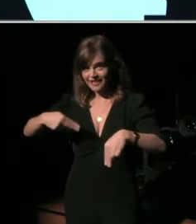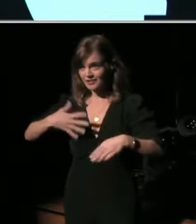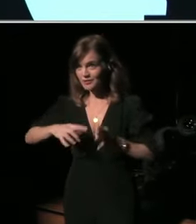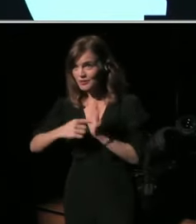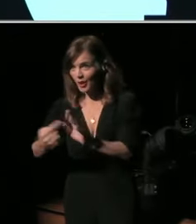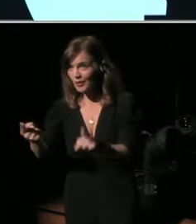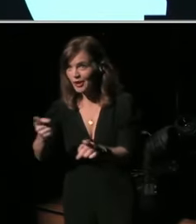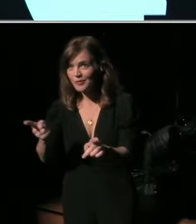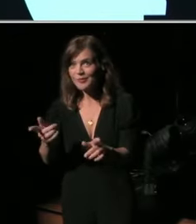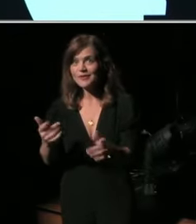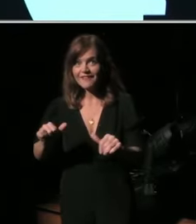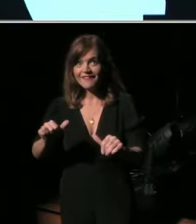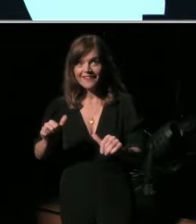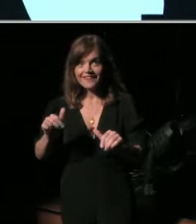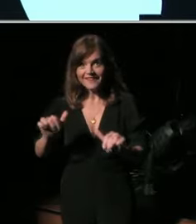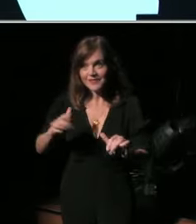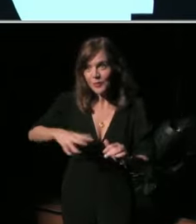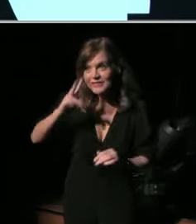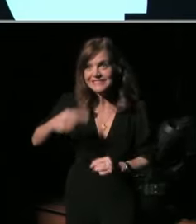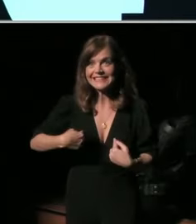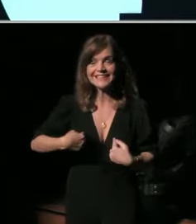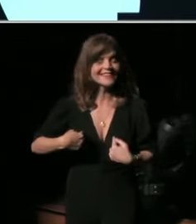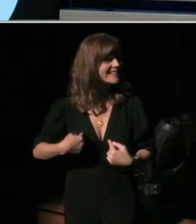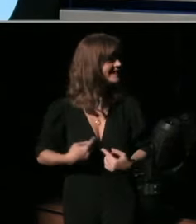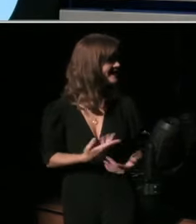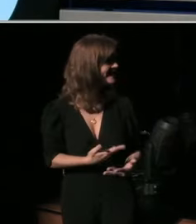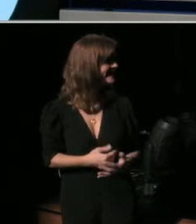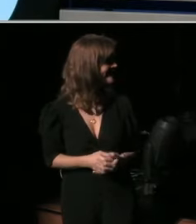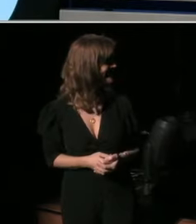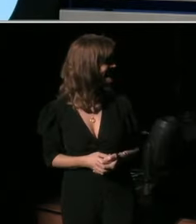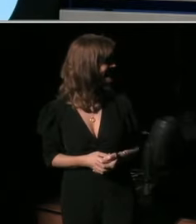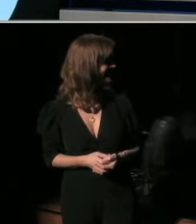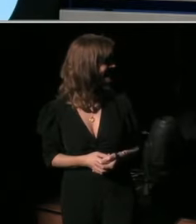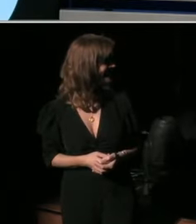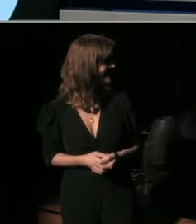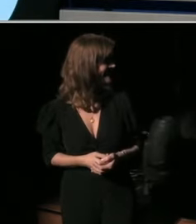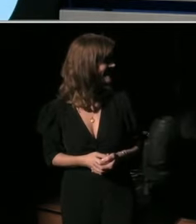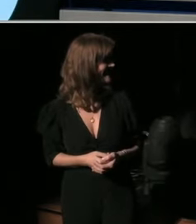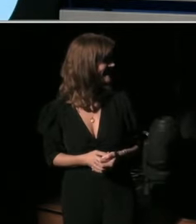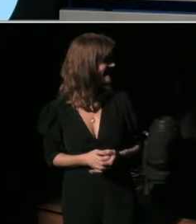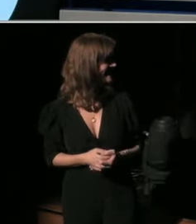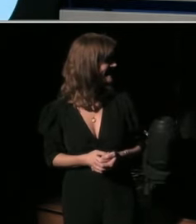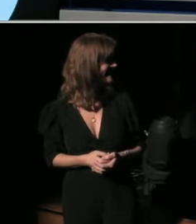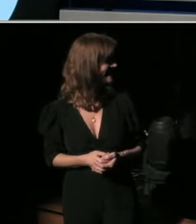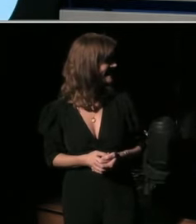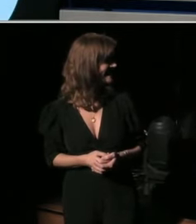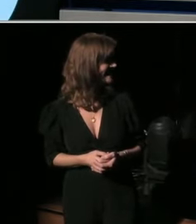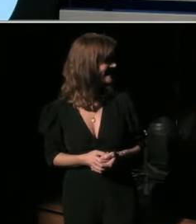Yeah, come on, Els. Put it on.